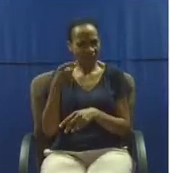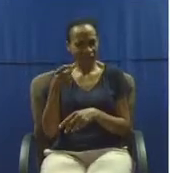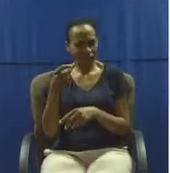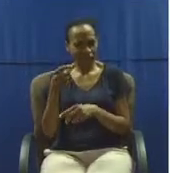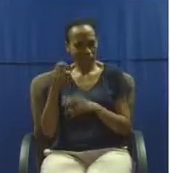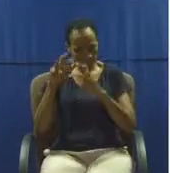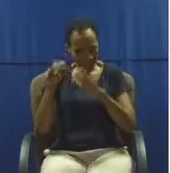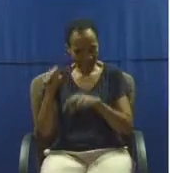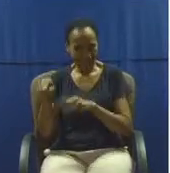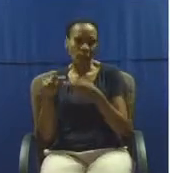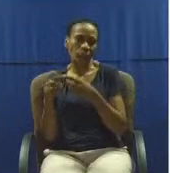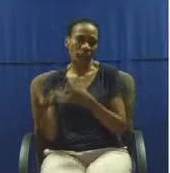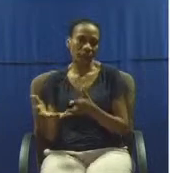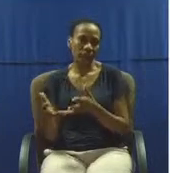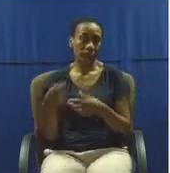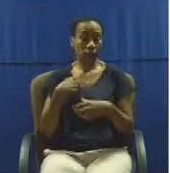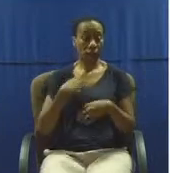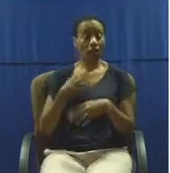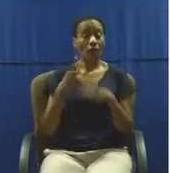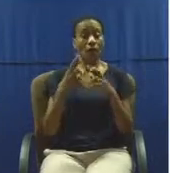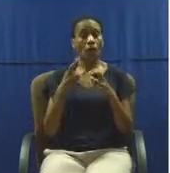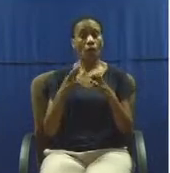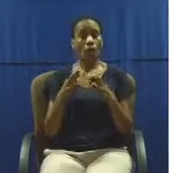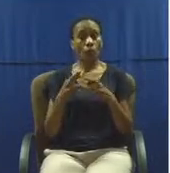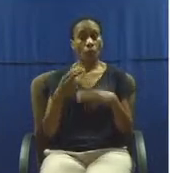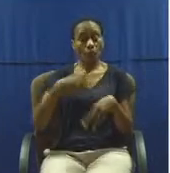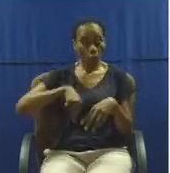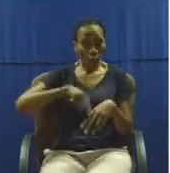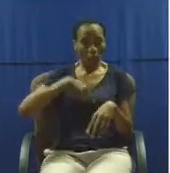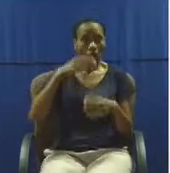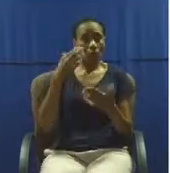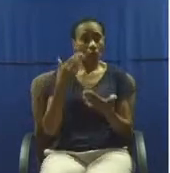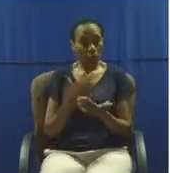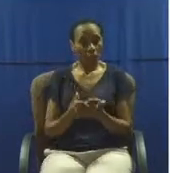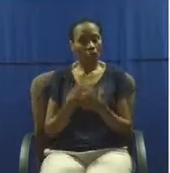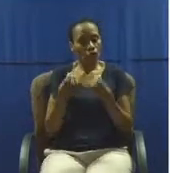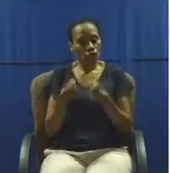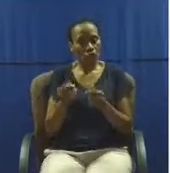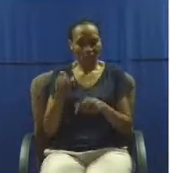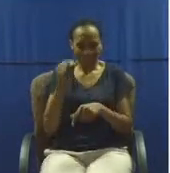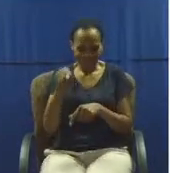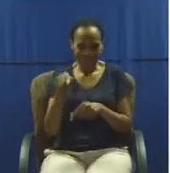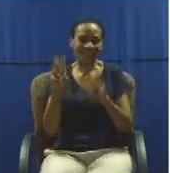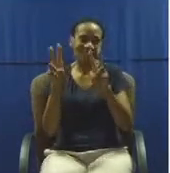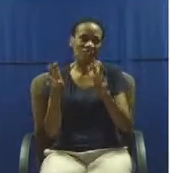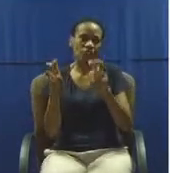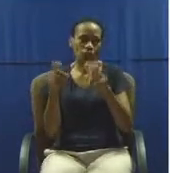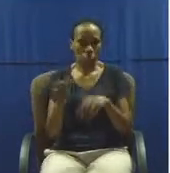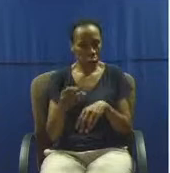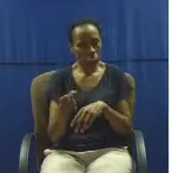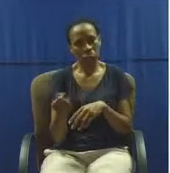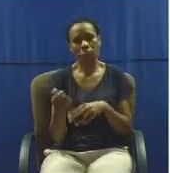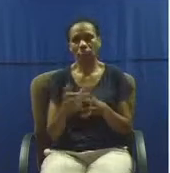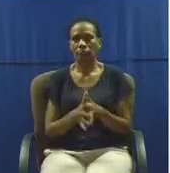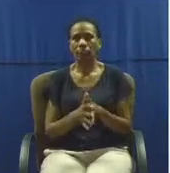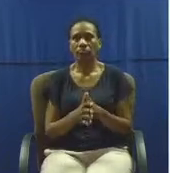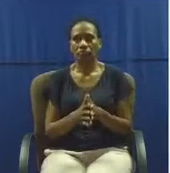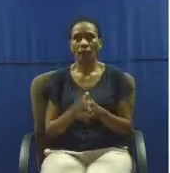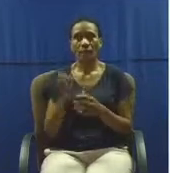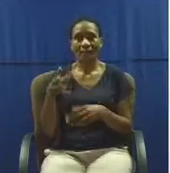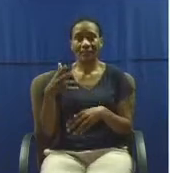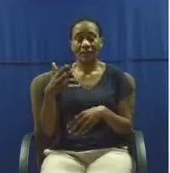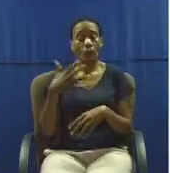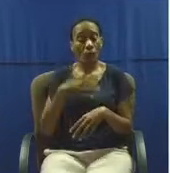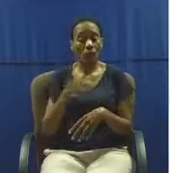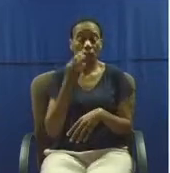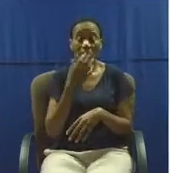want every aspect of this whole issue to be addressed as much as we possibly can. But I'd like to